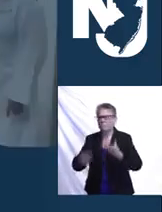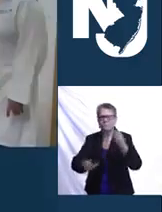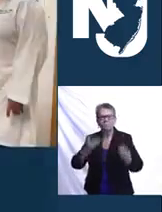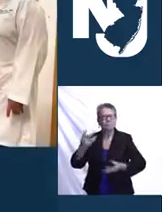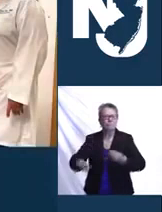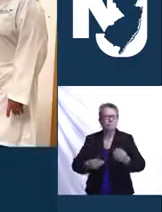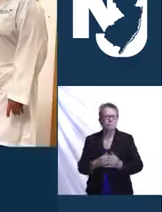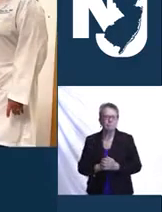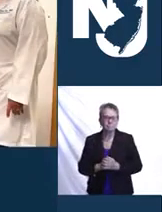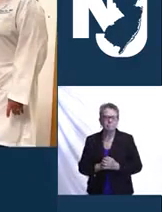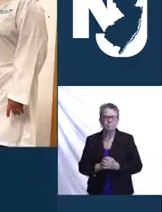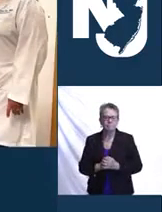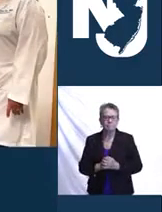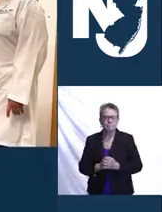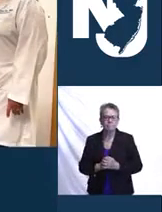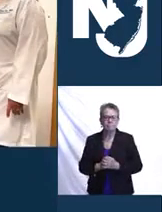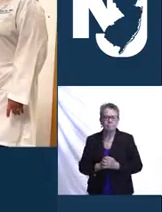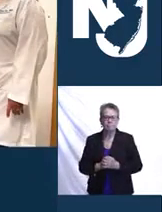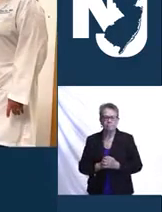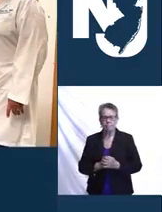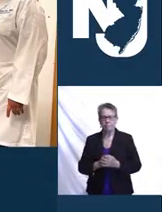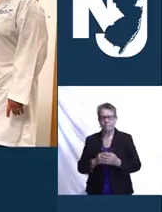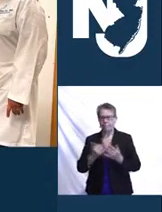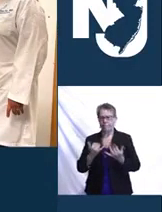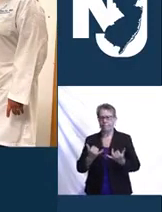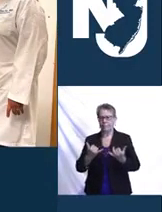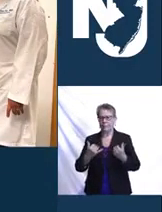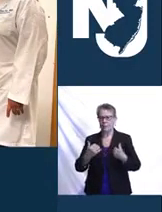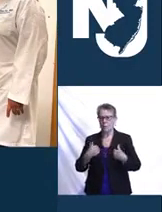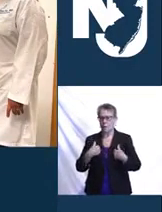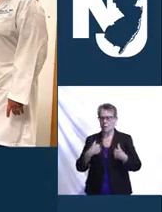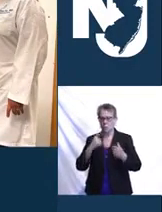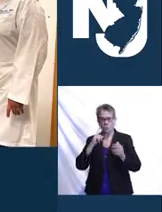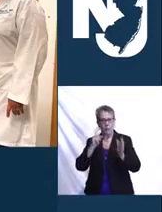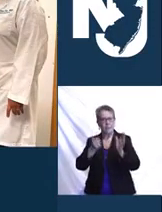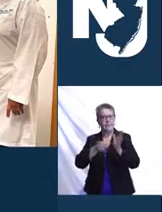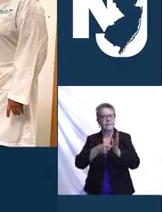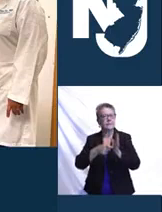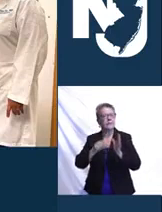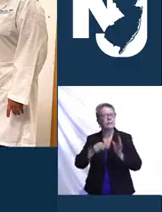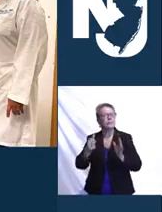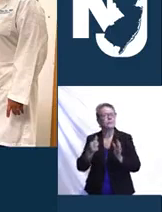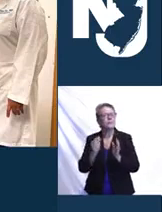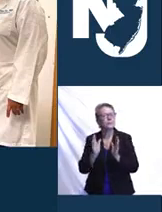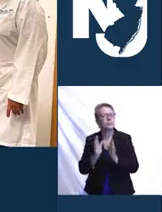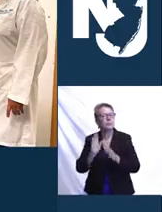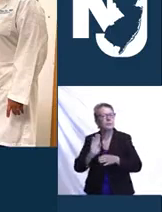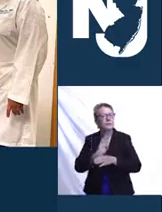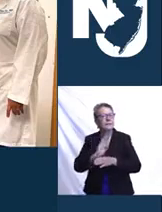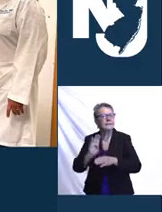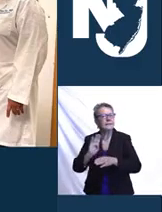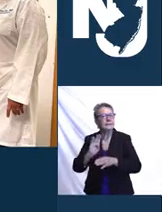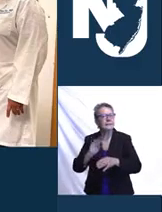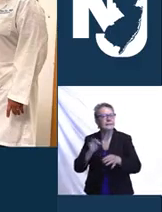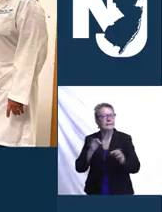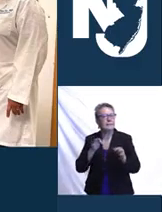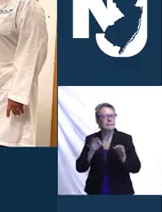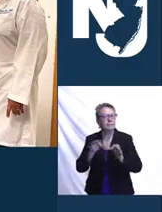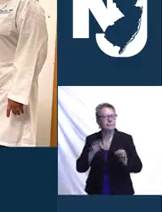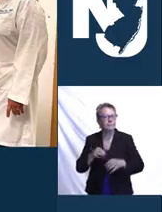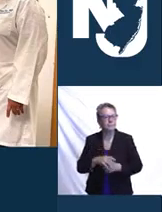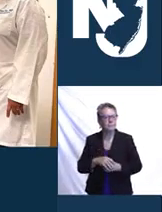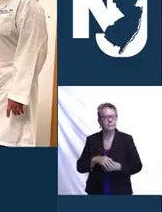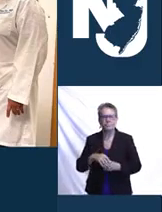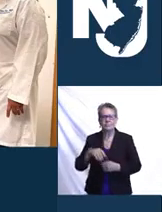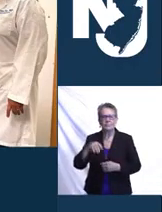over to Judy, I want to acknowledge another small business that is taking advantage of the Department of Labor's new Return and Earn program